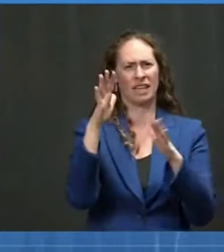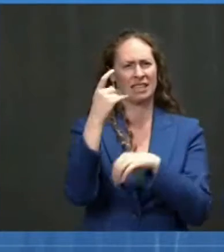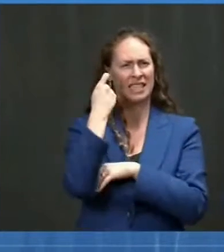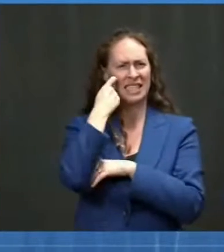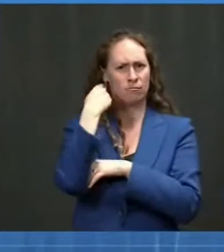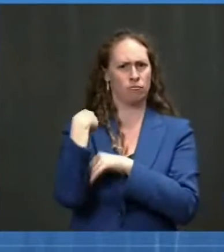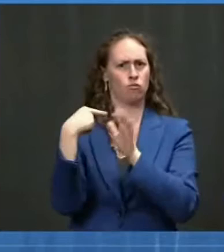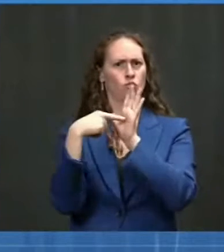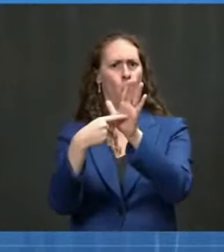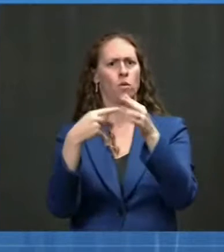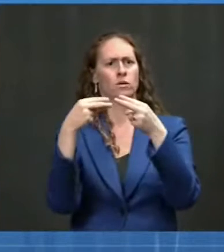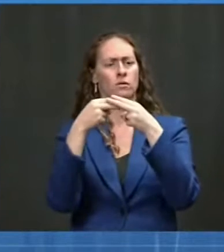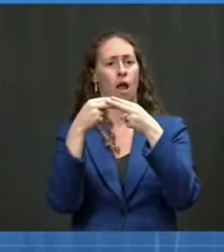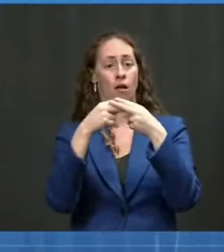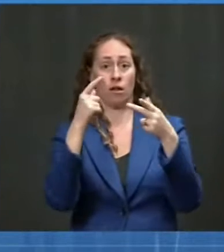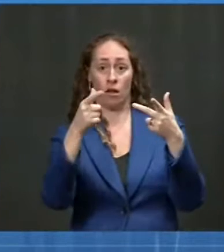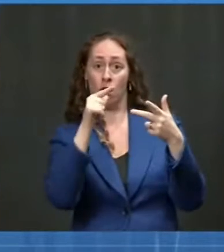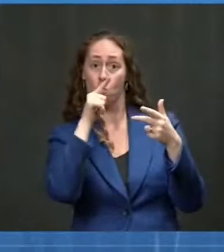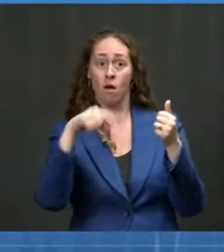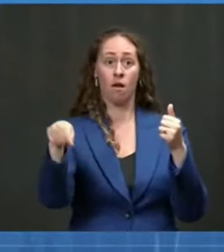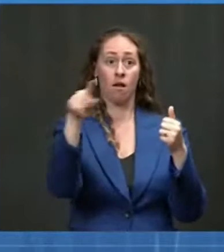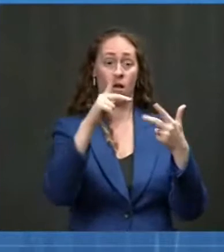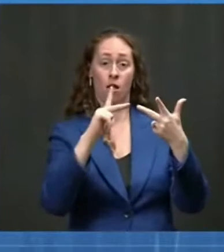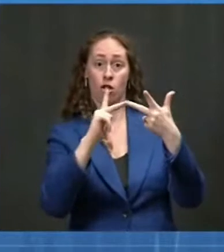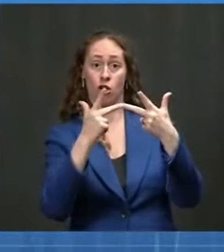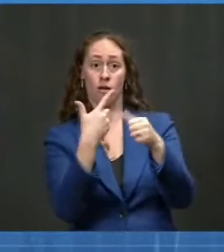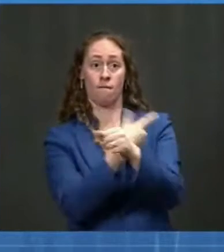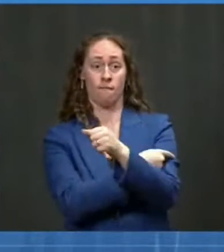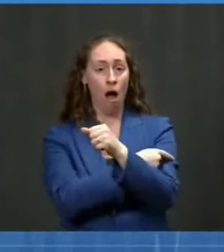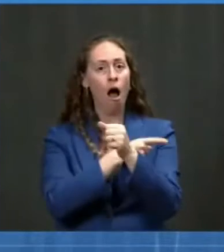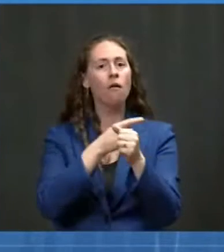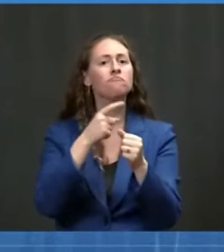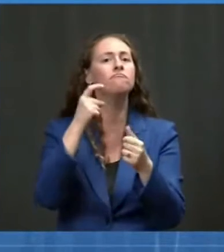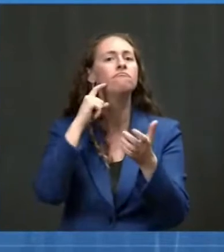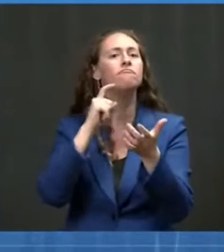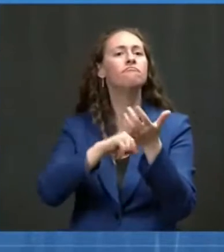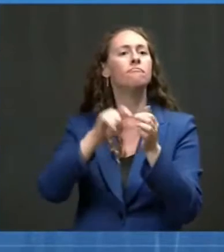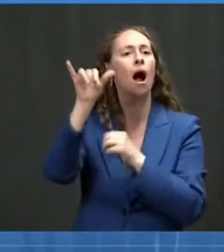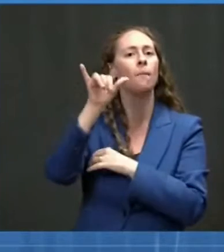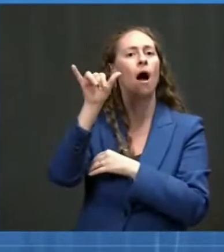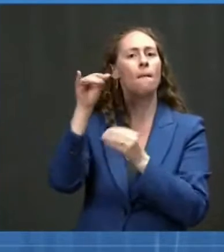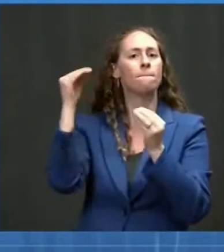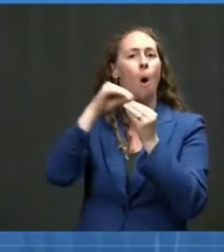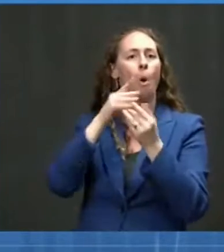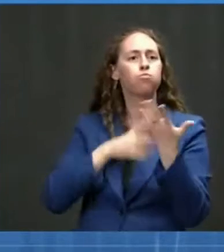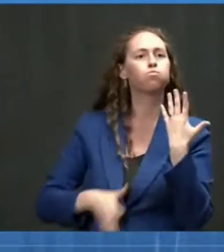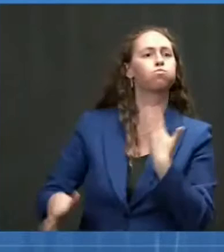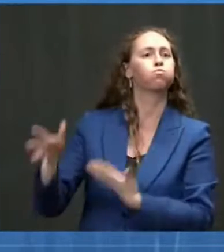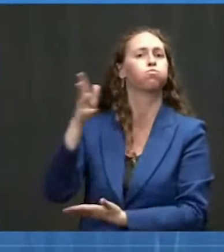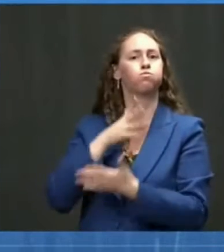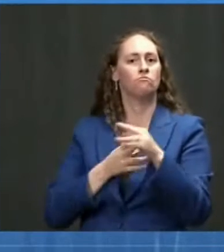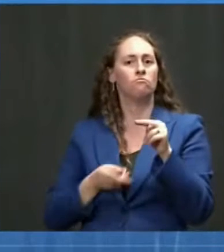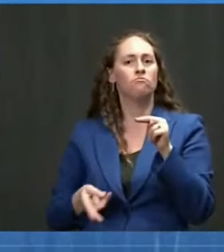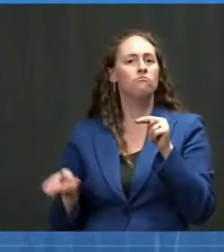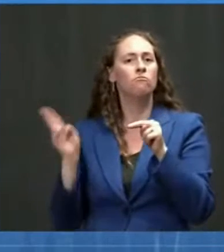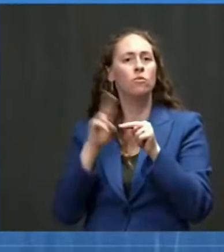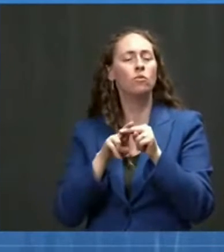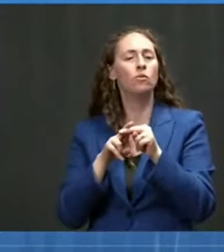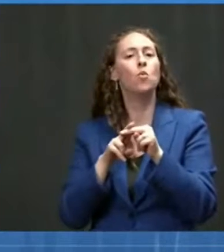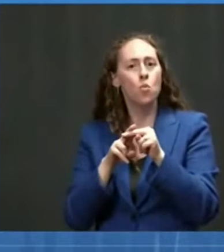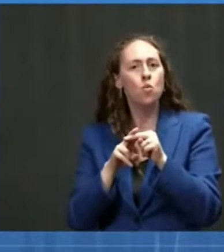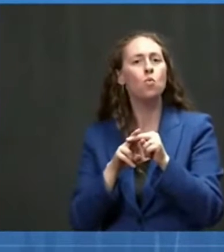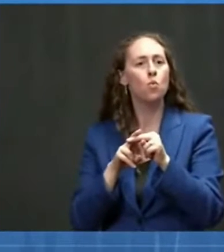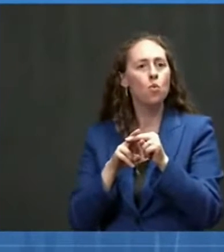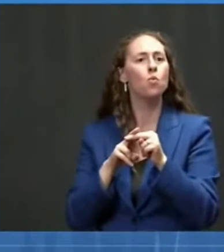increase with a boost is really quite striking, multiple fold increase, that it is conceivable that that would be